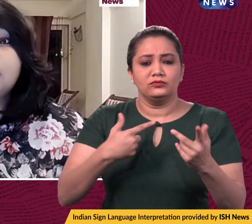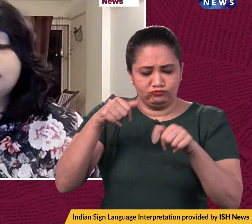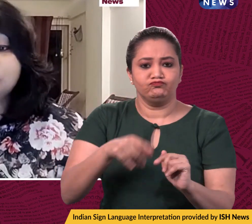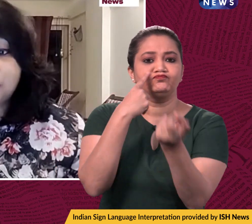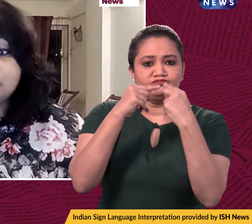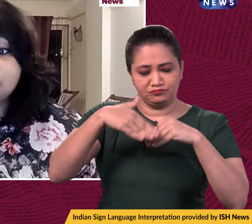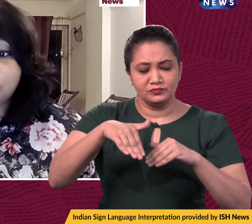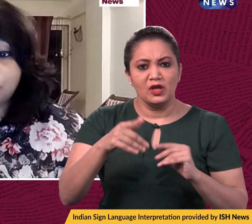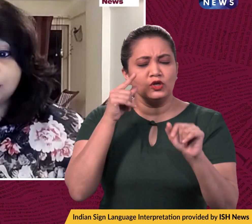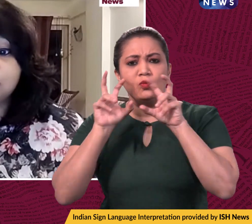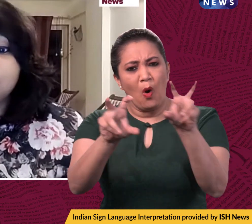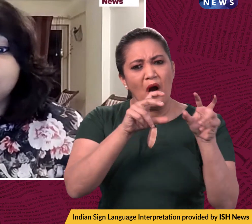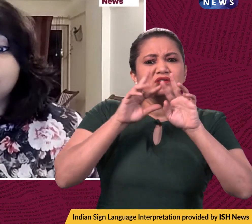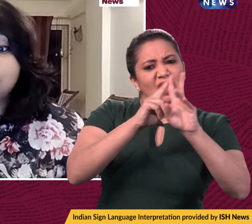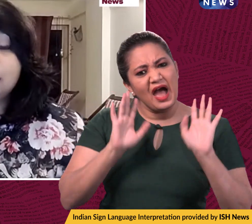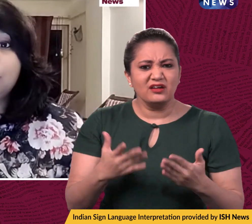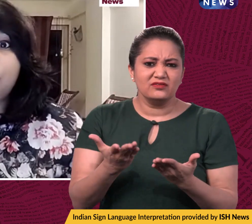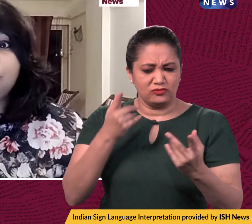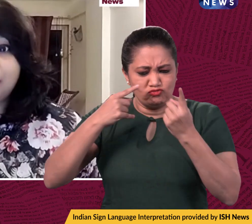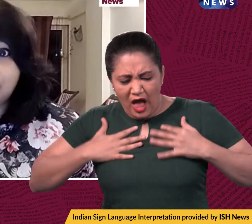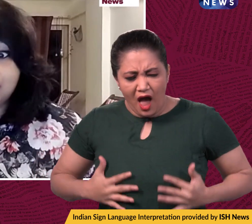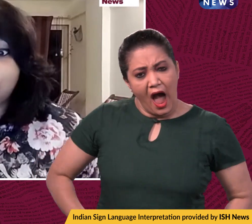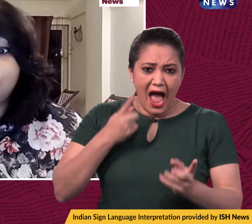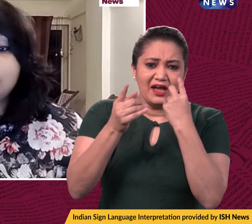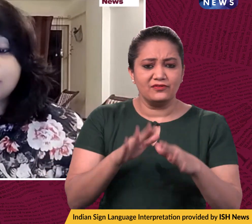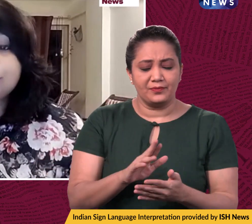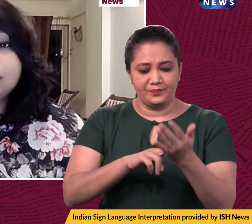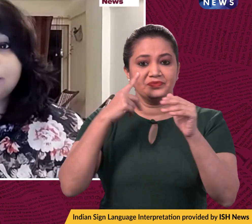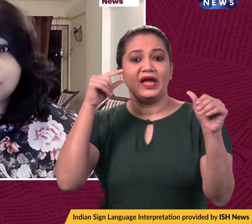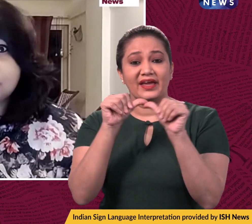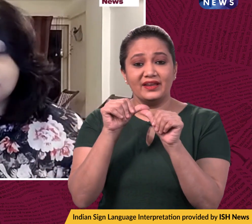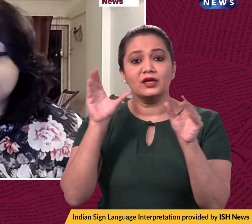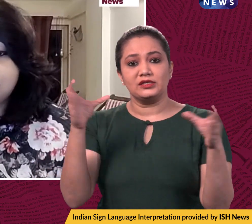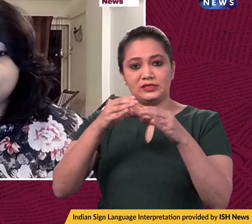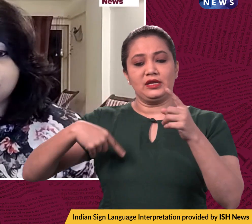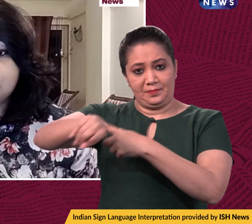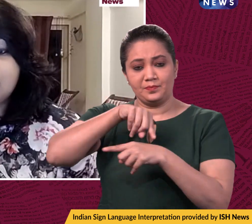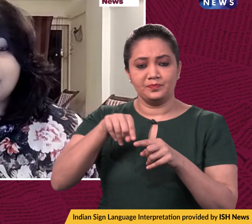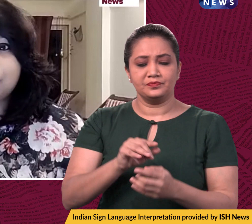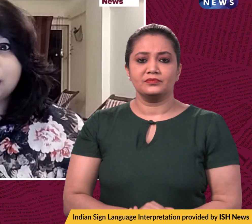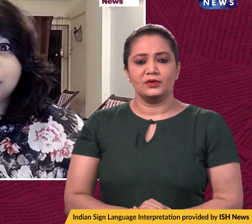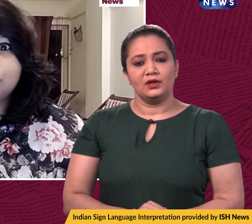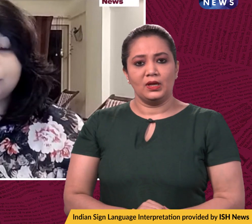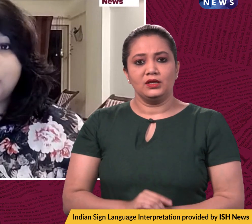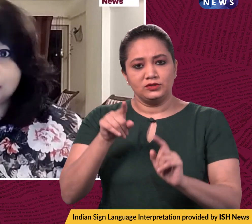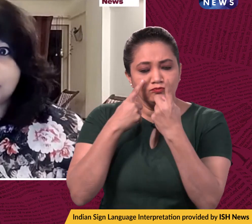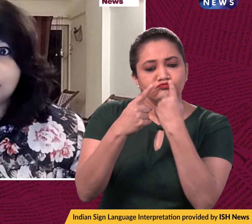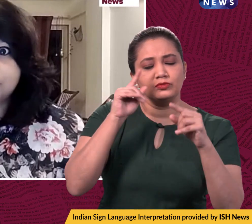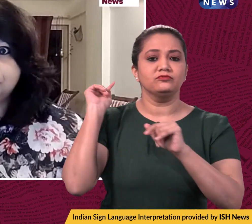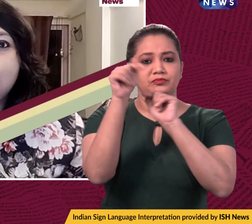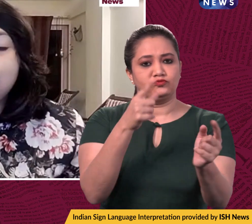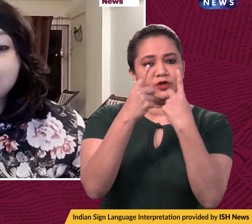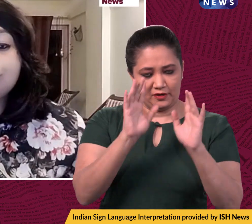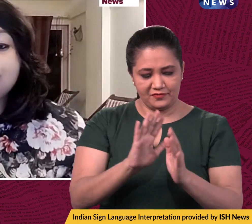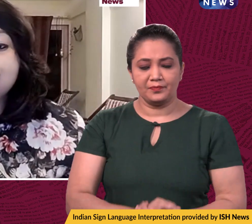complex despite security. A team of NIA, or National Investigative Agency, has been sent to the blast